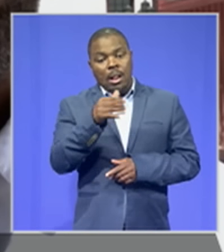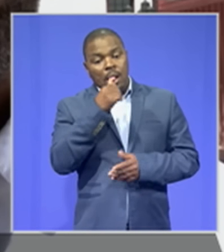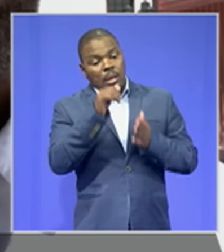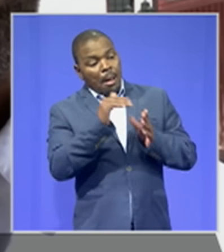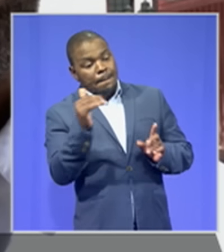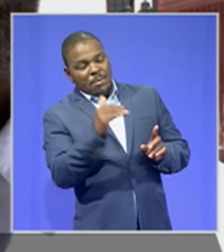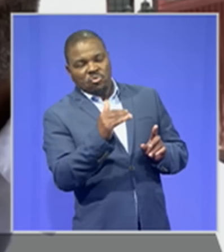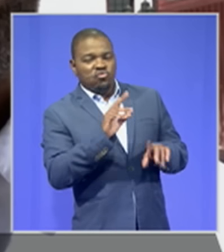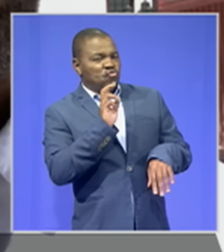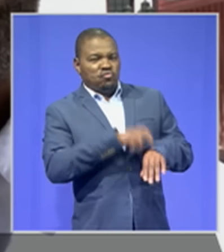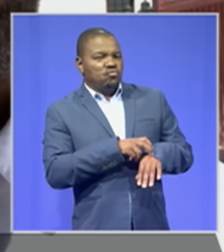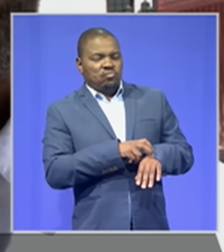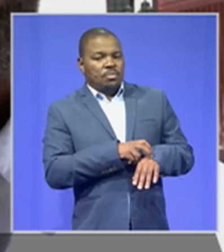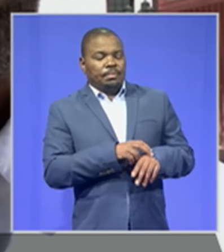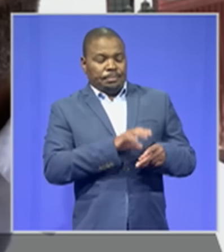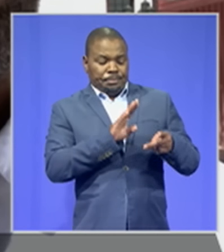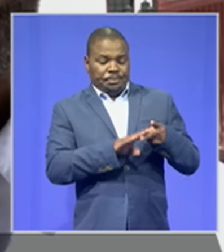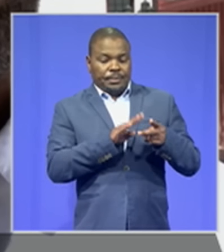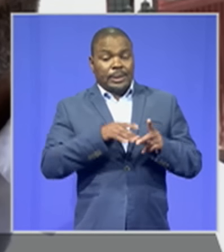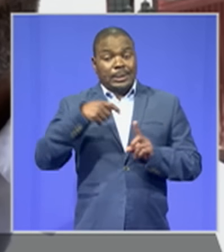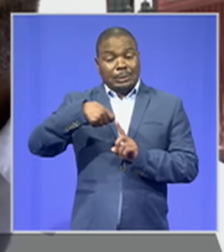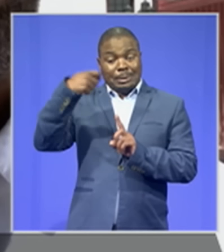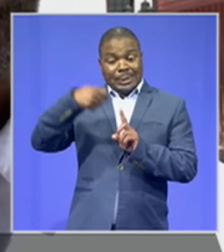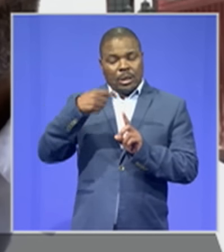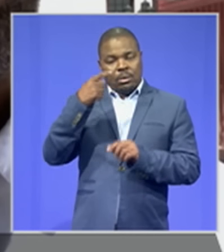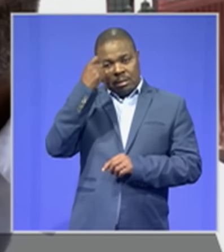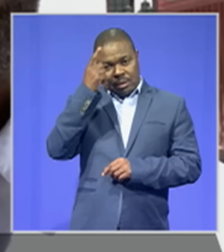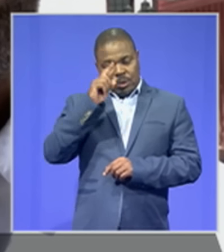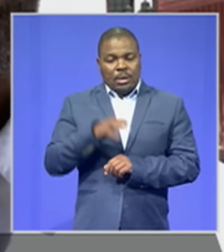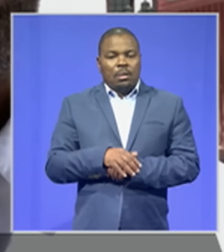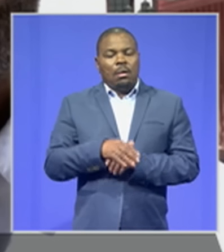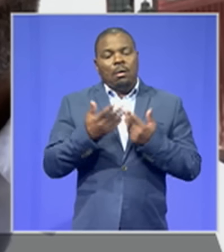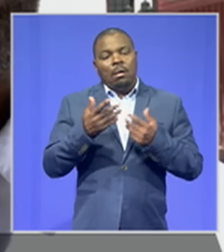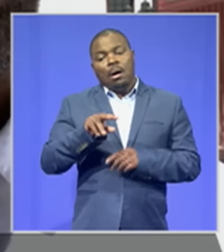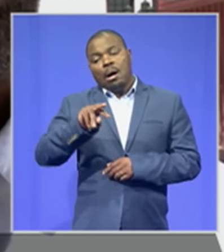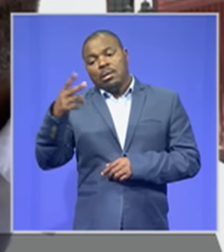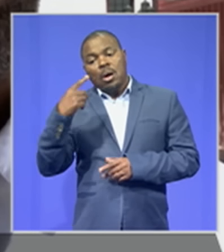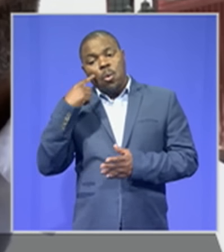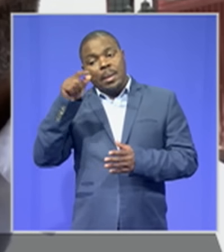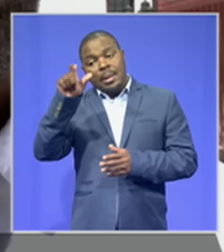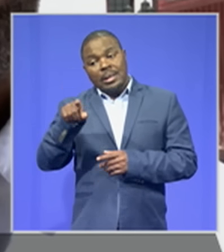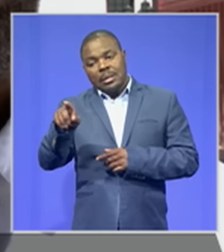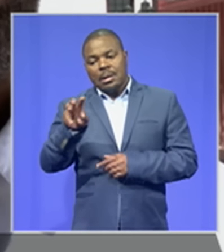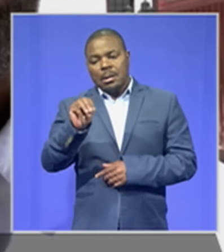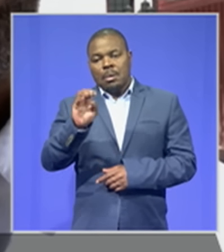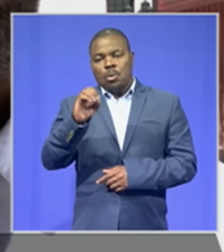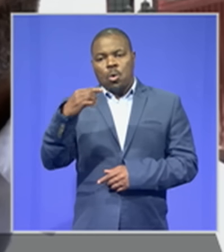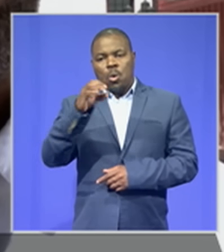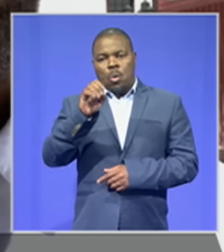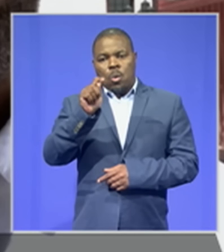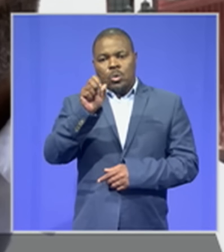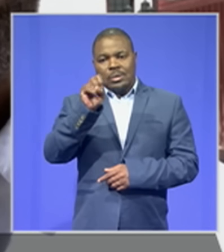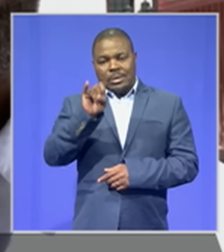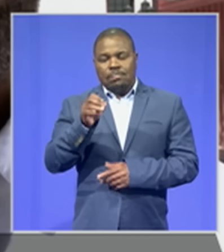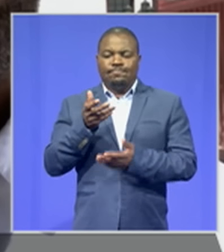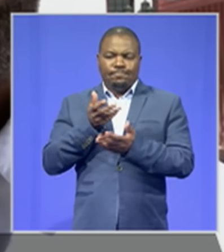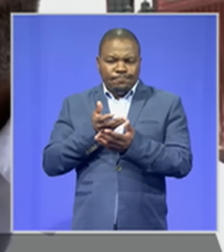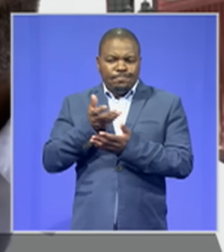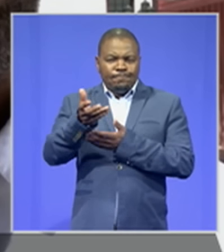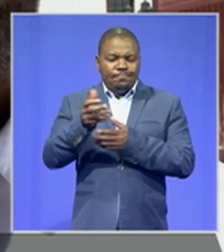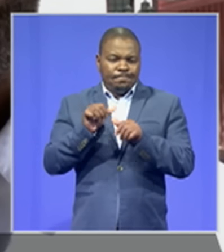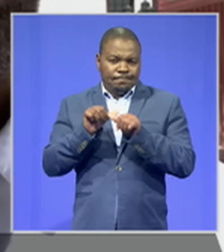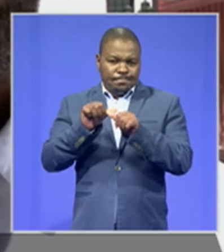issued. The Speaker understands that engagements are continuing with another witness, Mr. Mokgotsi, and should further engagement